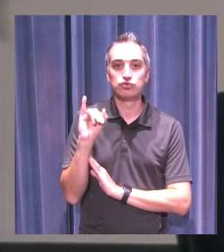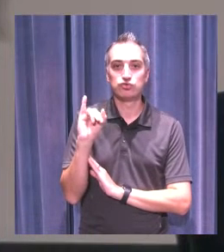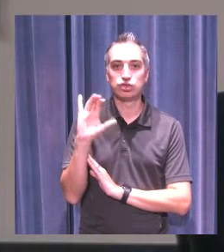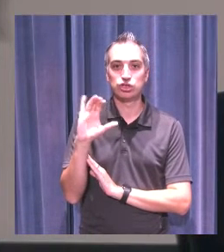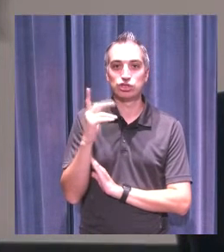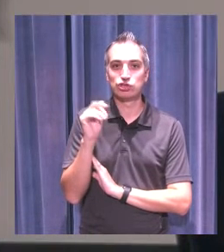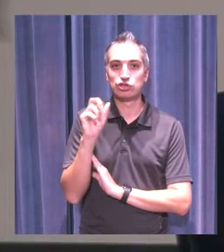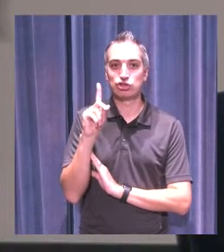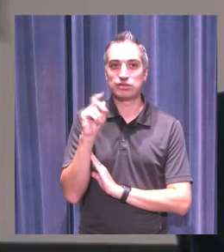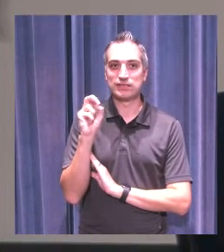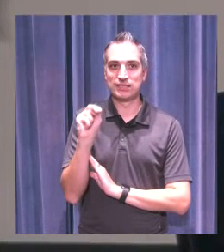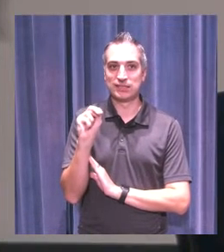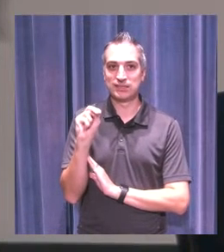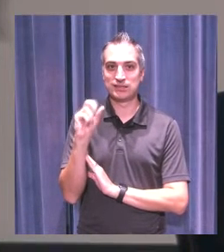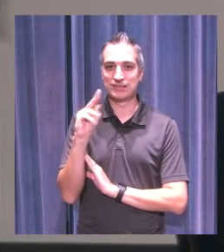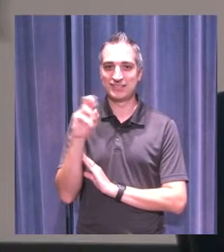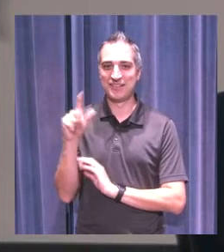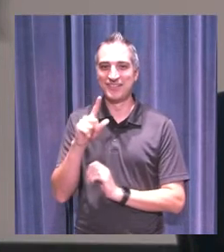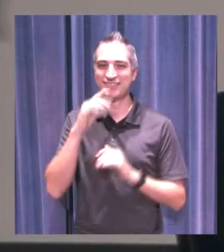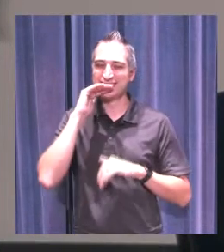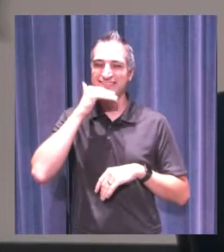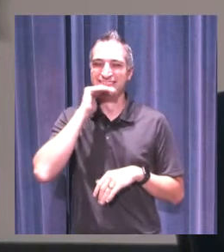seeks